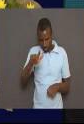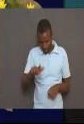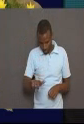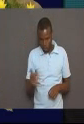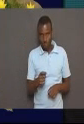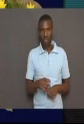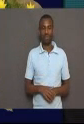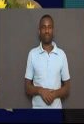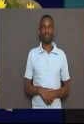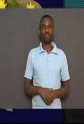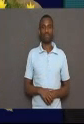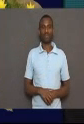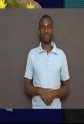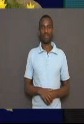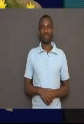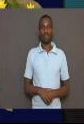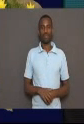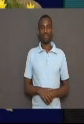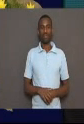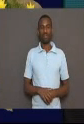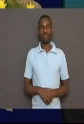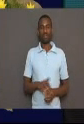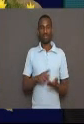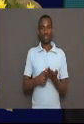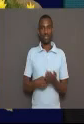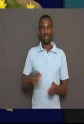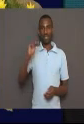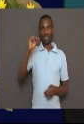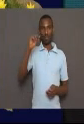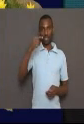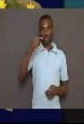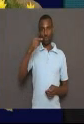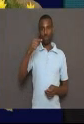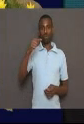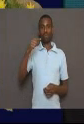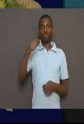reservoir, forcing the mercury up into the tube.